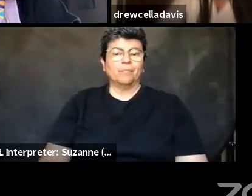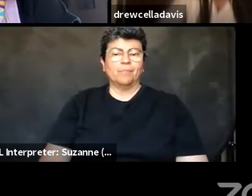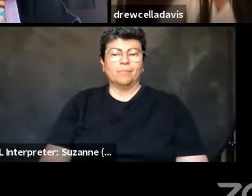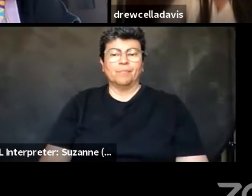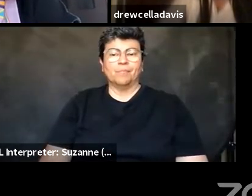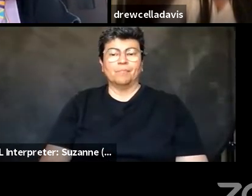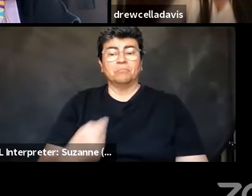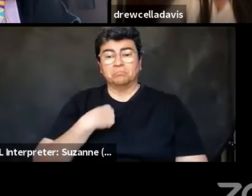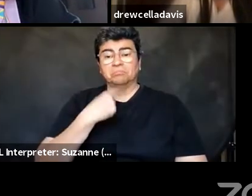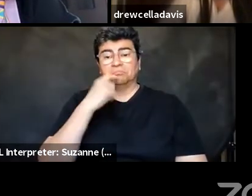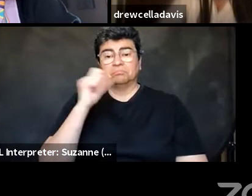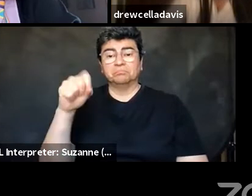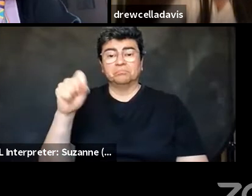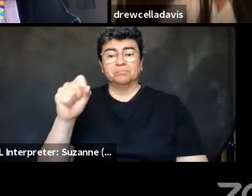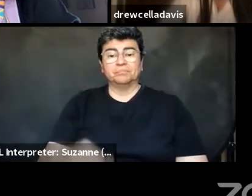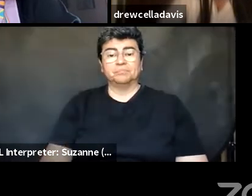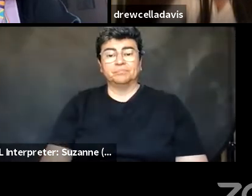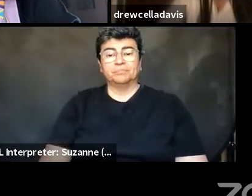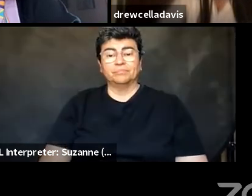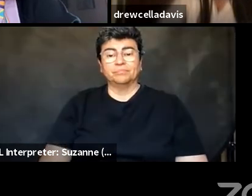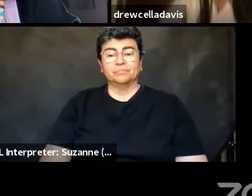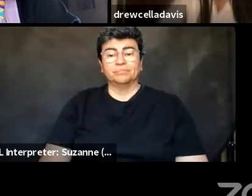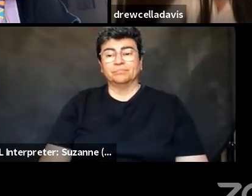And I said yes.